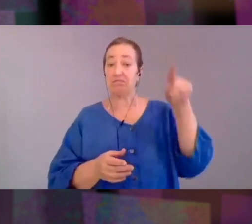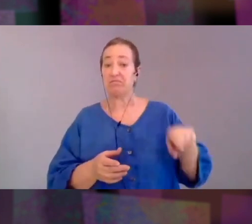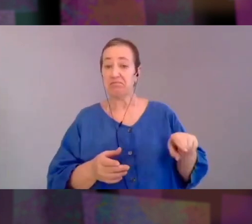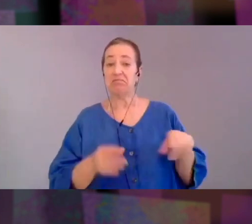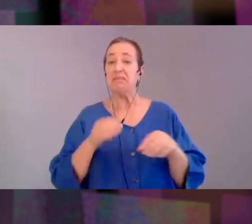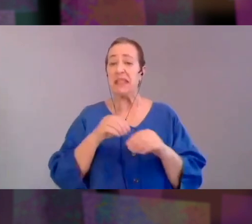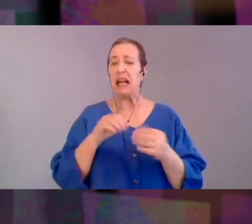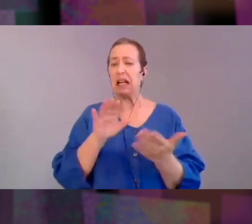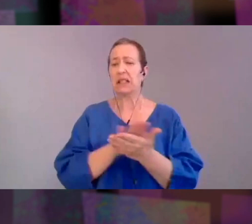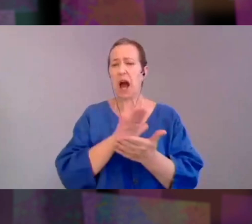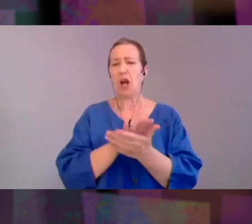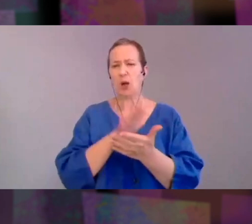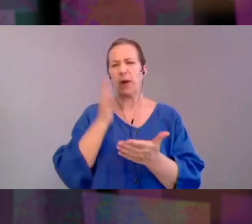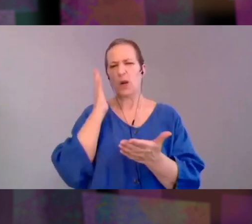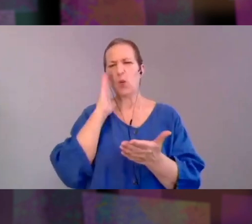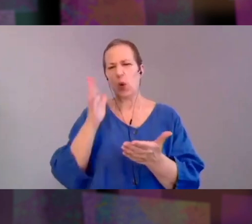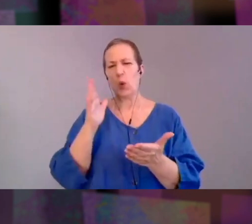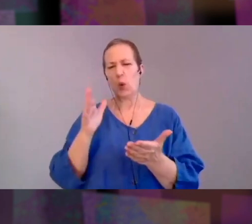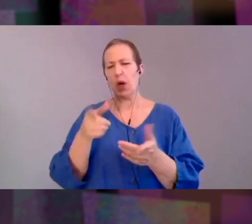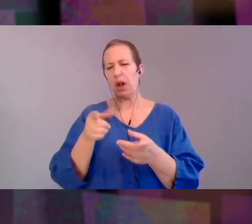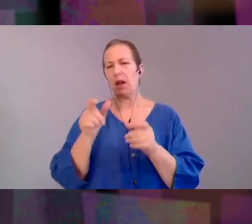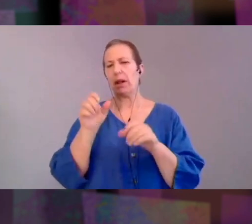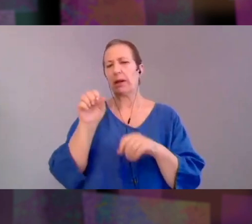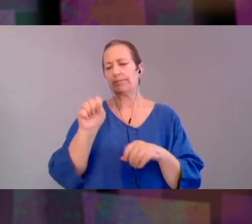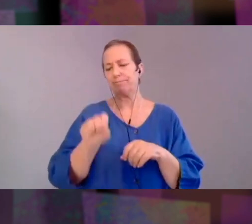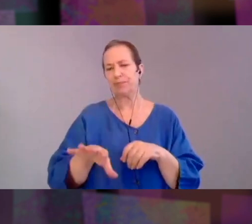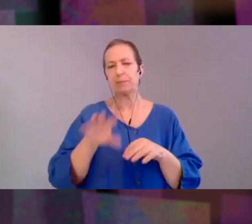that's going to be dropped into the chat.